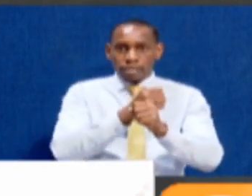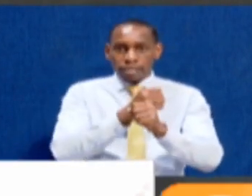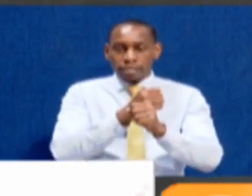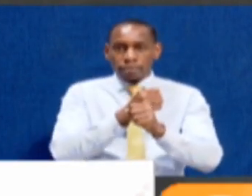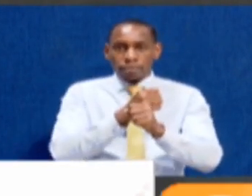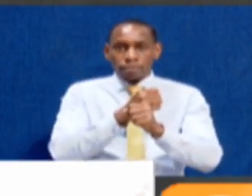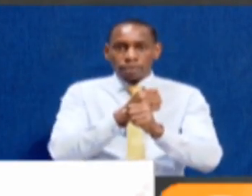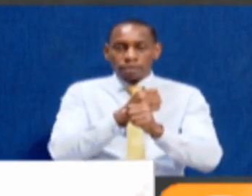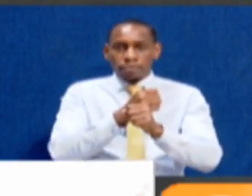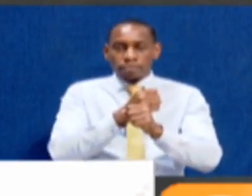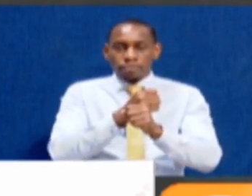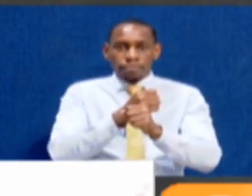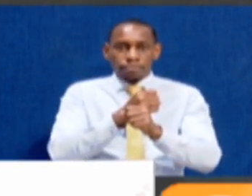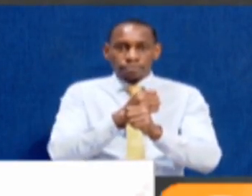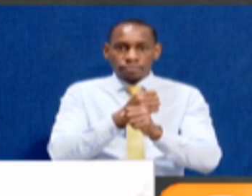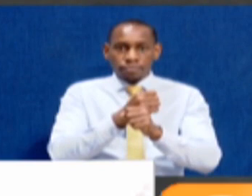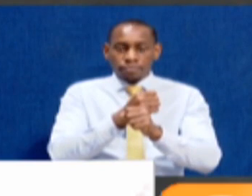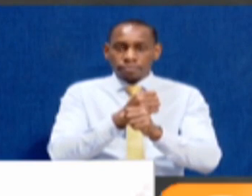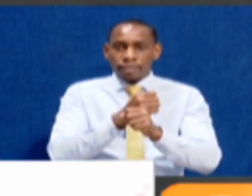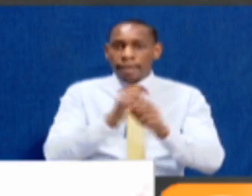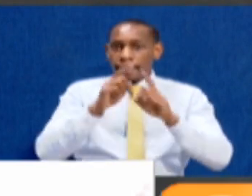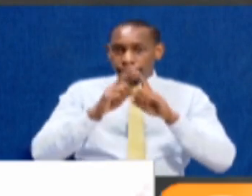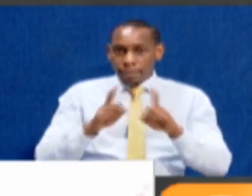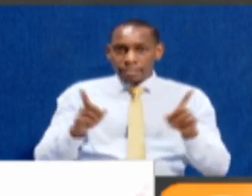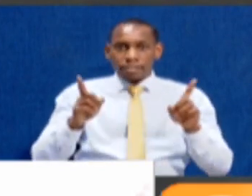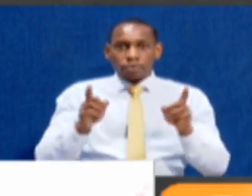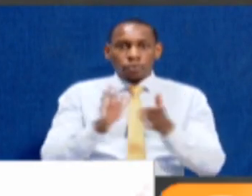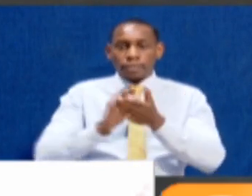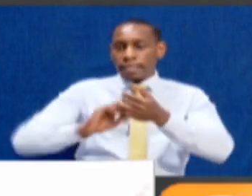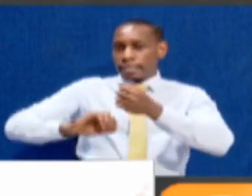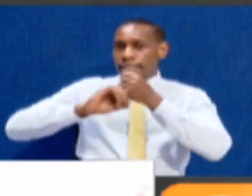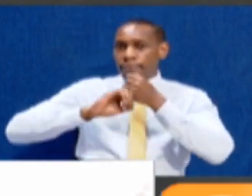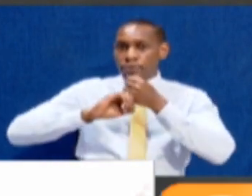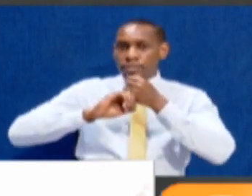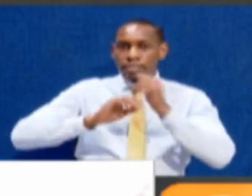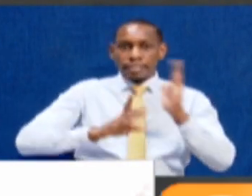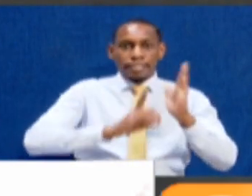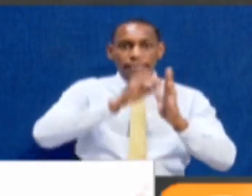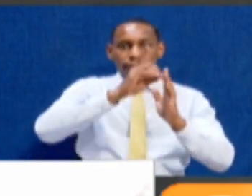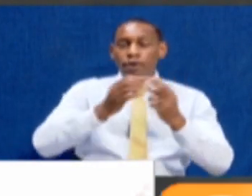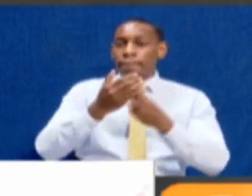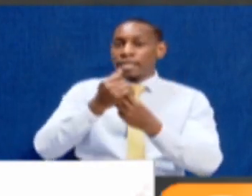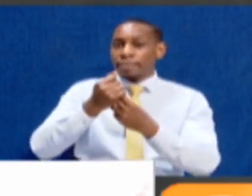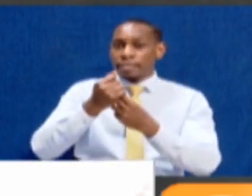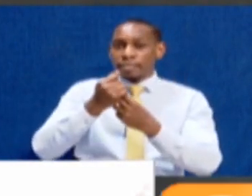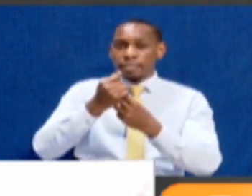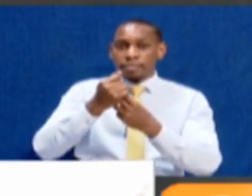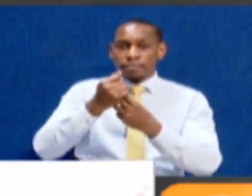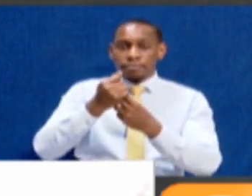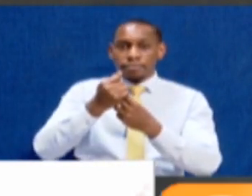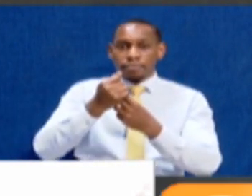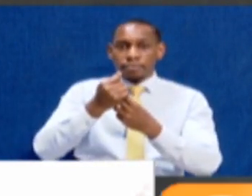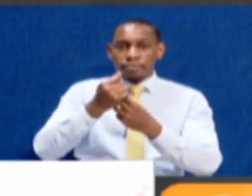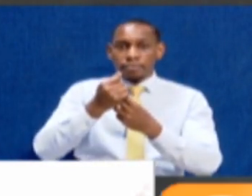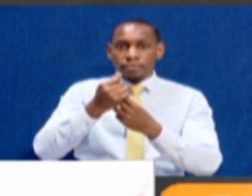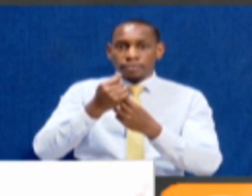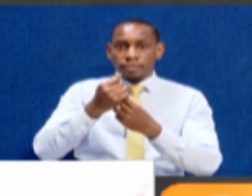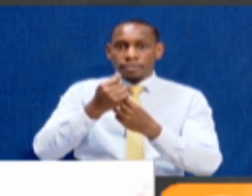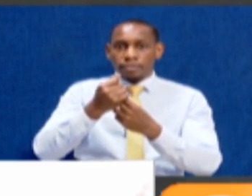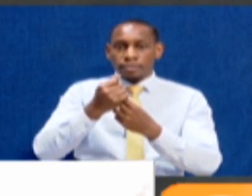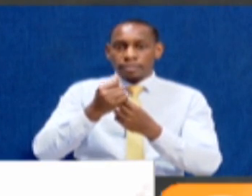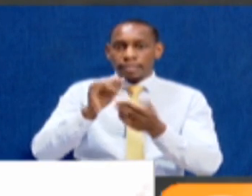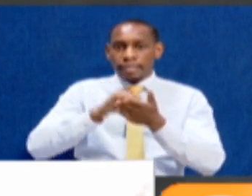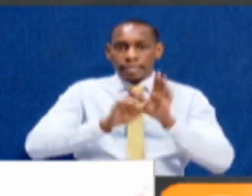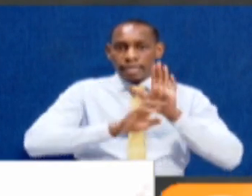the Anti-Counterfeit Authority. However, with the support of our development partner, TIMEA, which